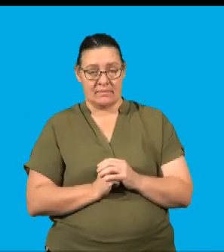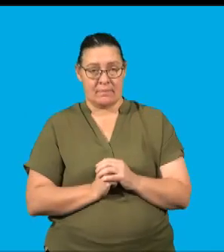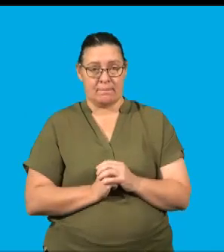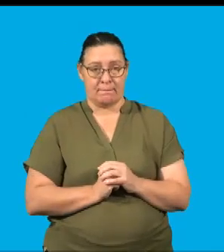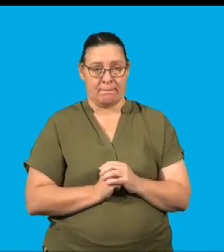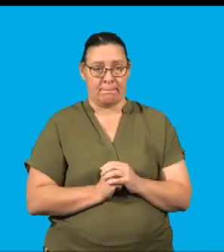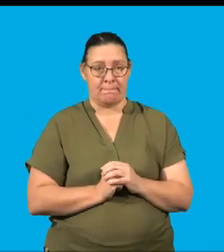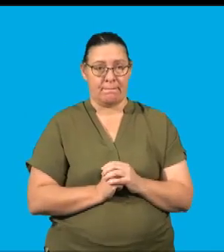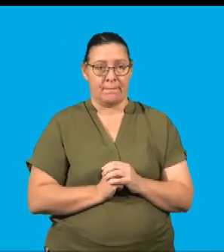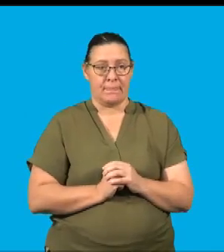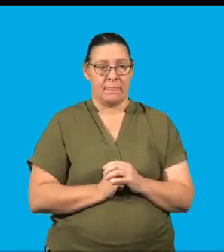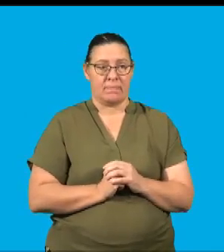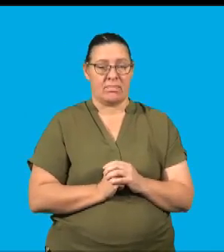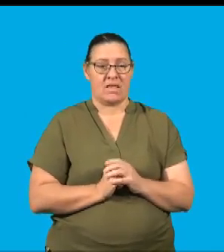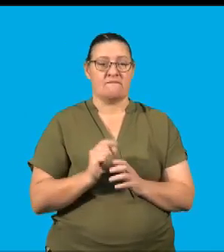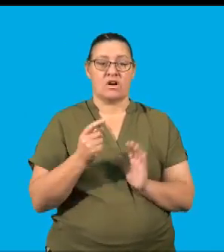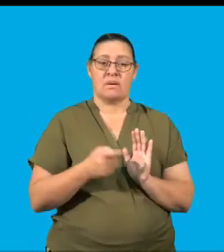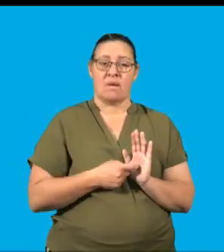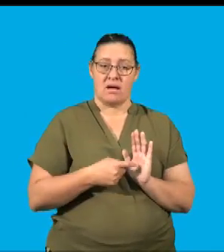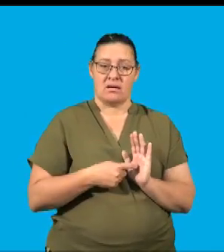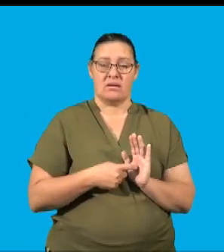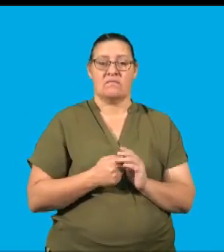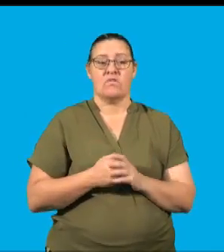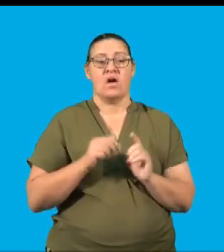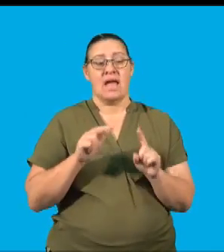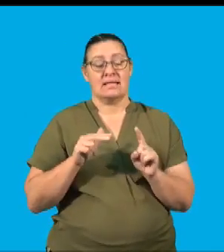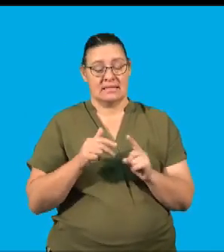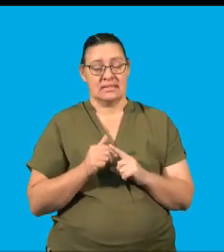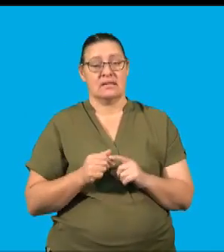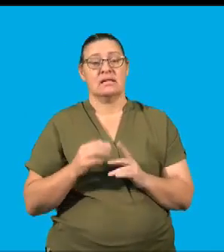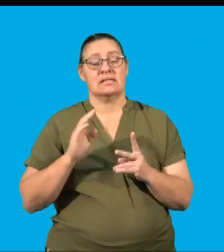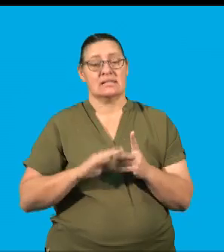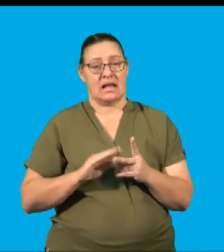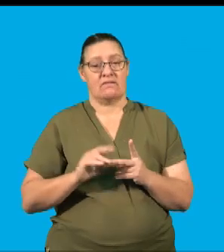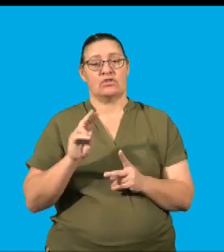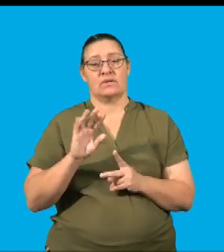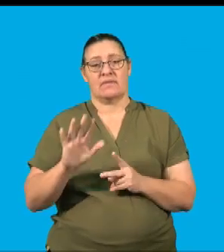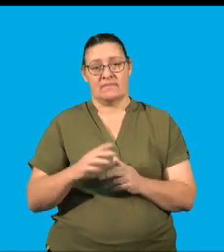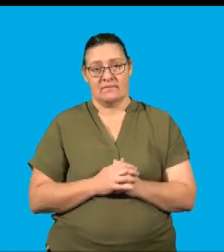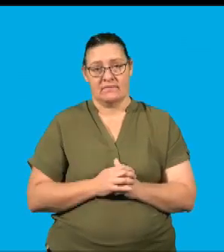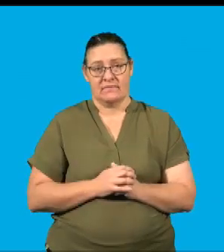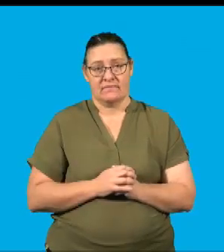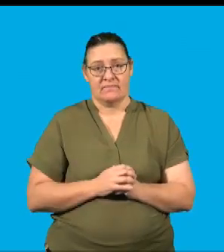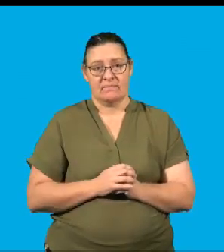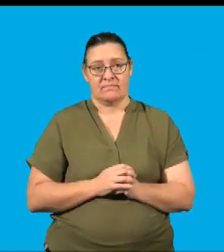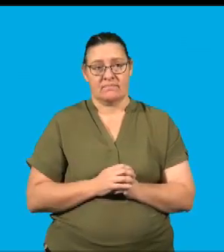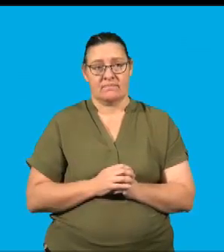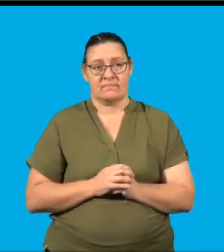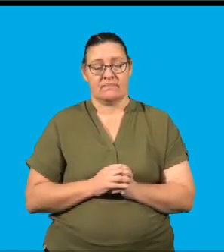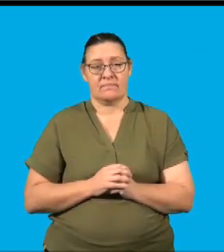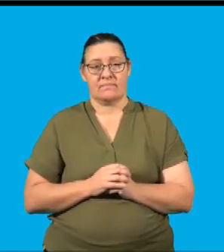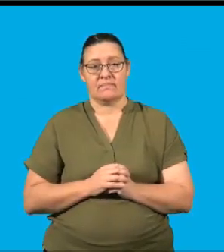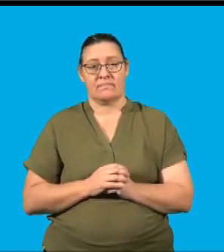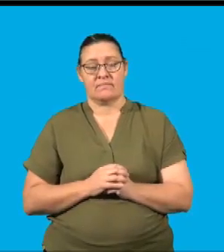as 18 over 25. So the first mark would be for the 18, the second mark would be for the 25.